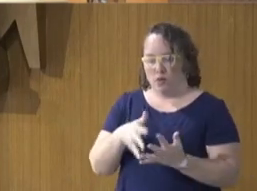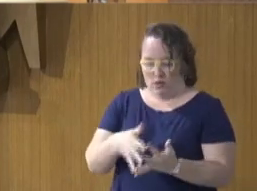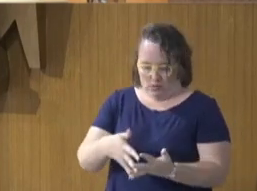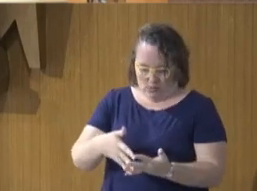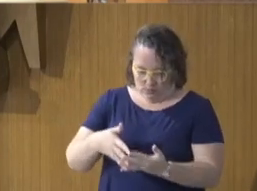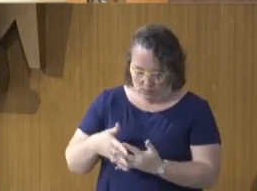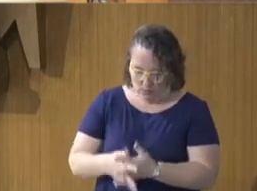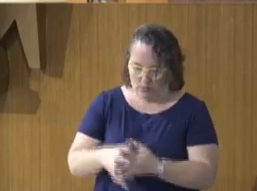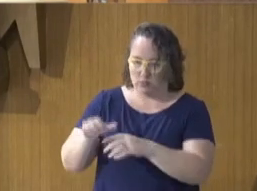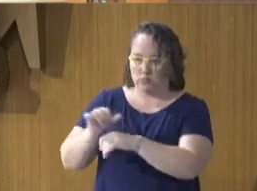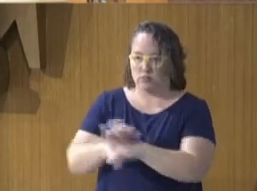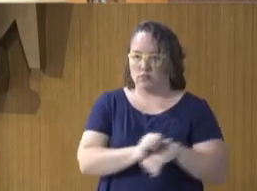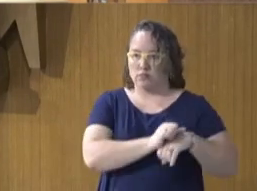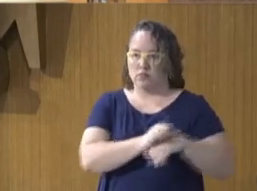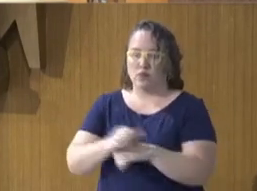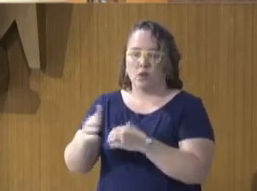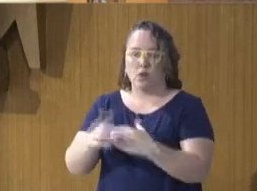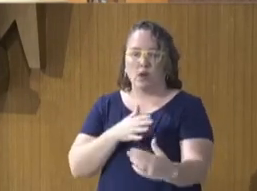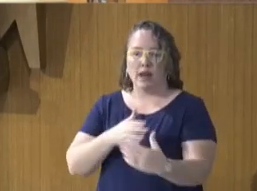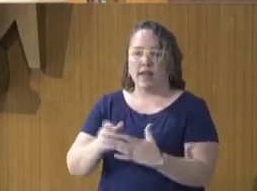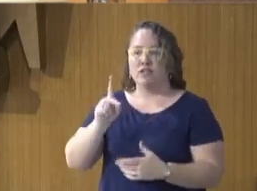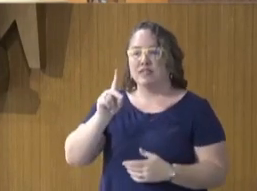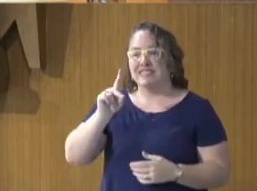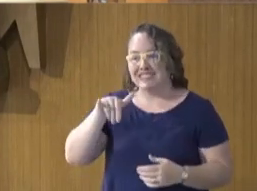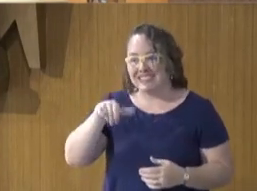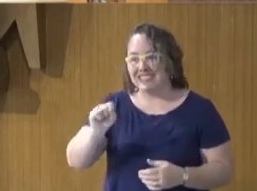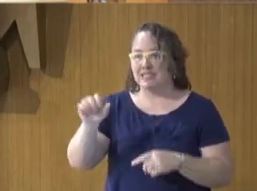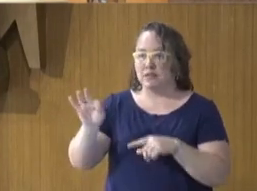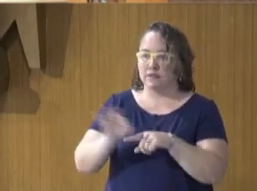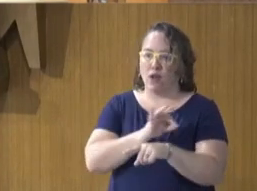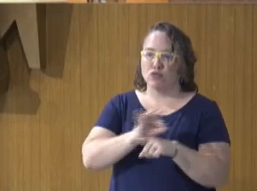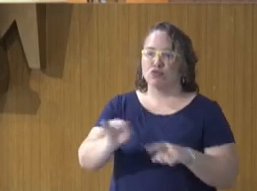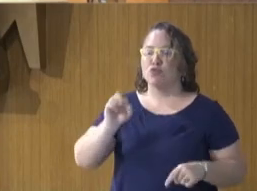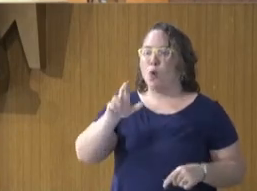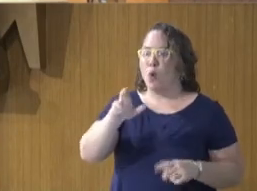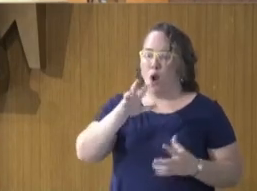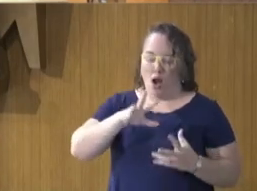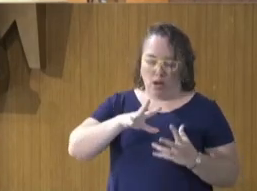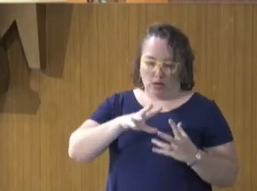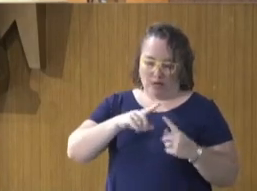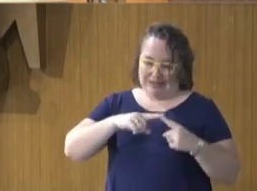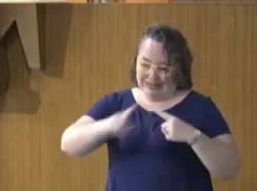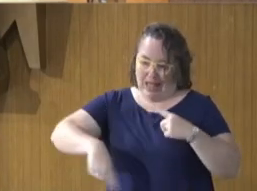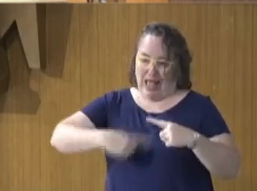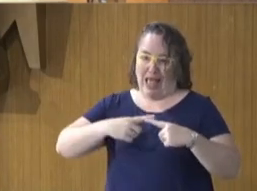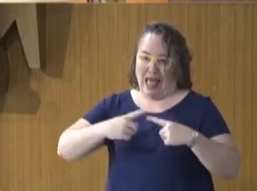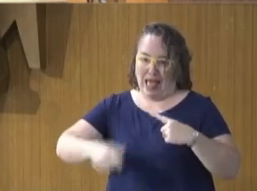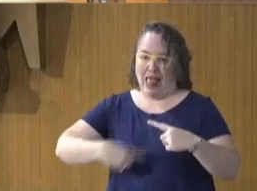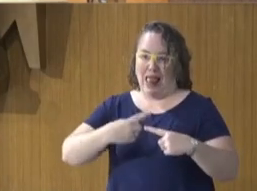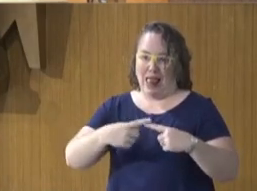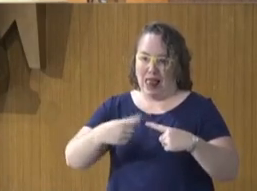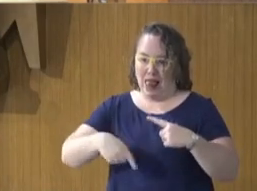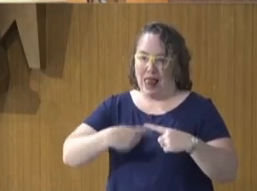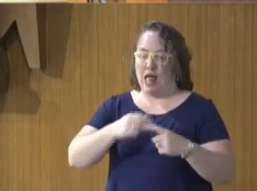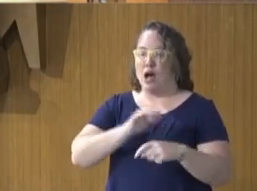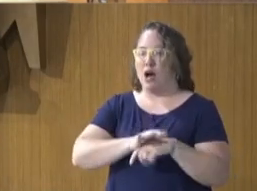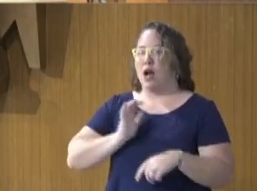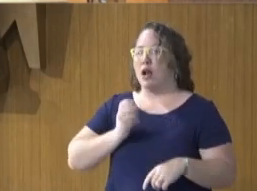to whatever dysfunction or trauma or addiction or cycle that has a grip on our hearts.